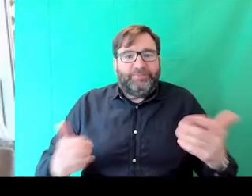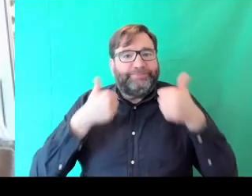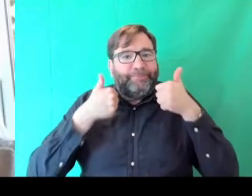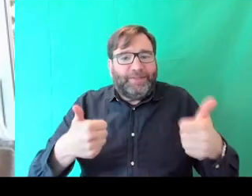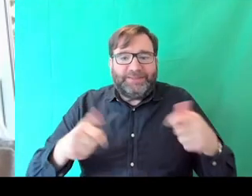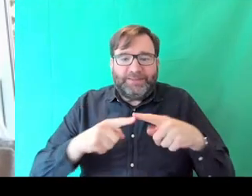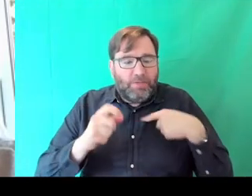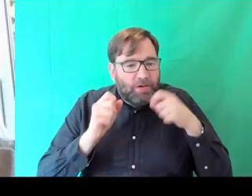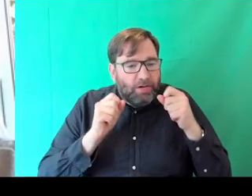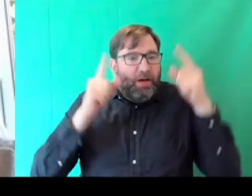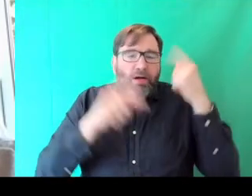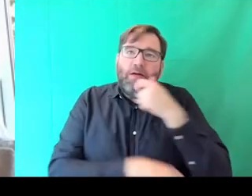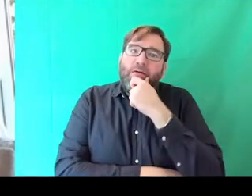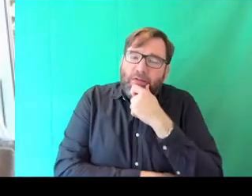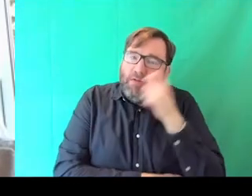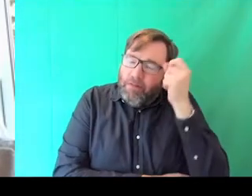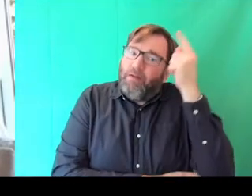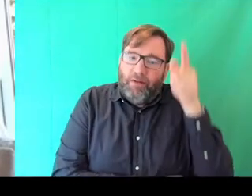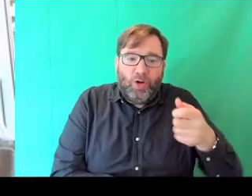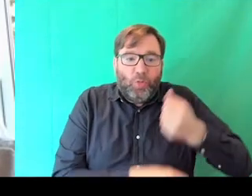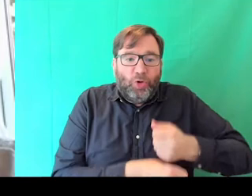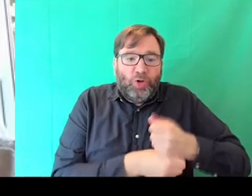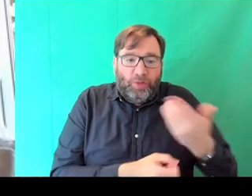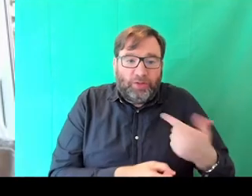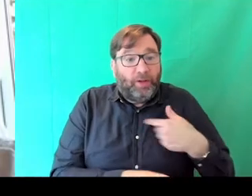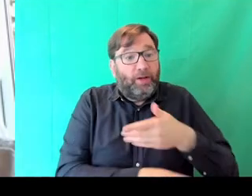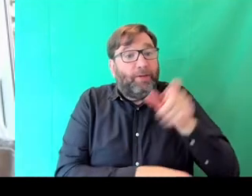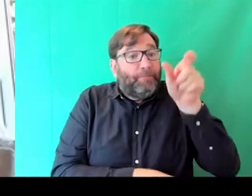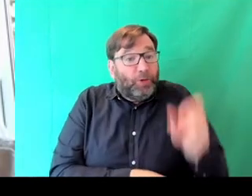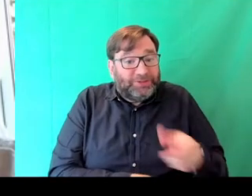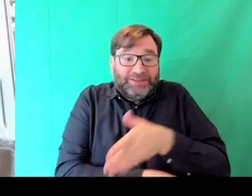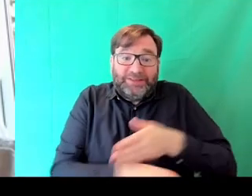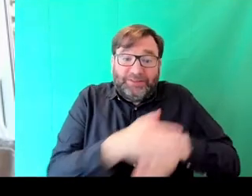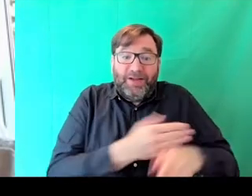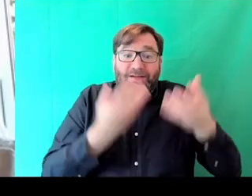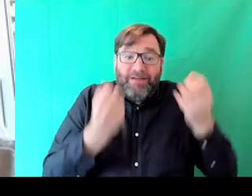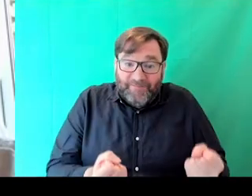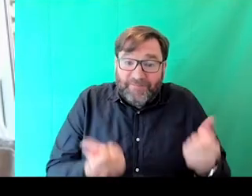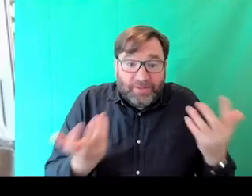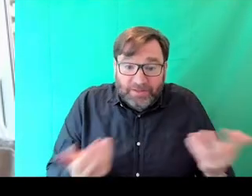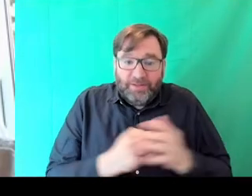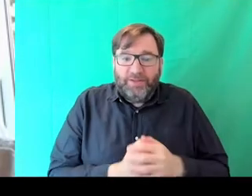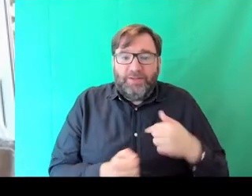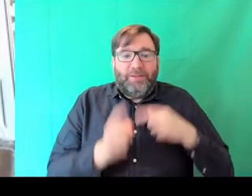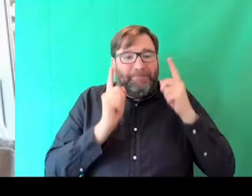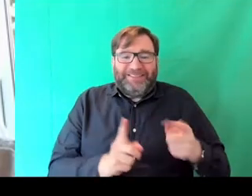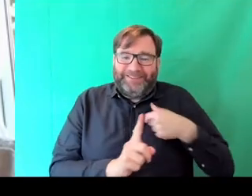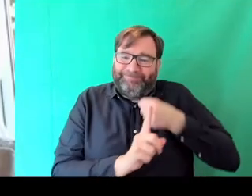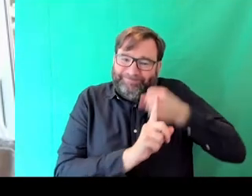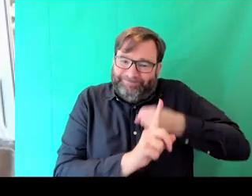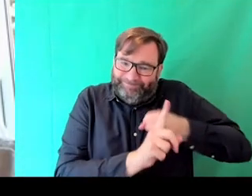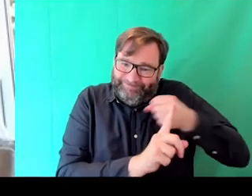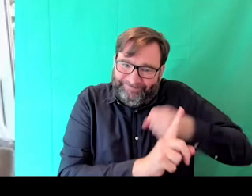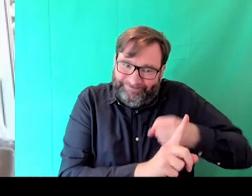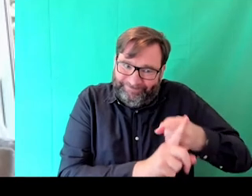don't have that loud voice in the room or whatever that may be, but asking questions for accommodations should be weighed out in the